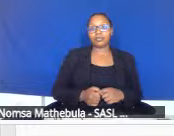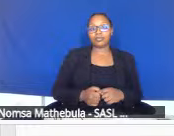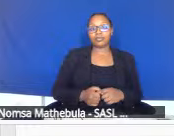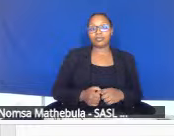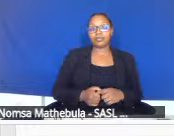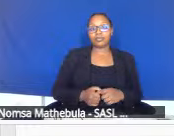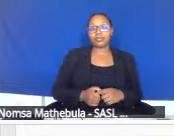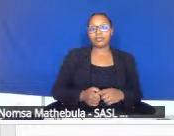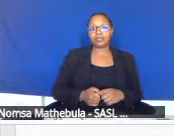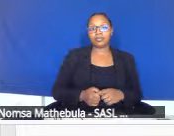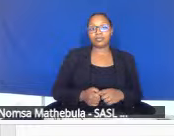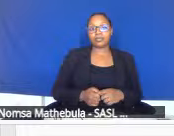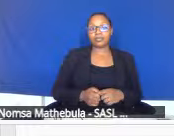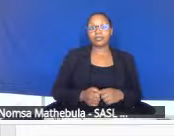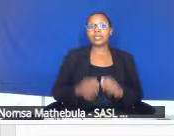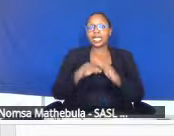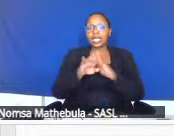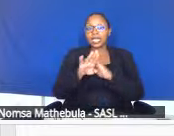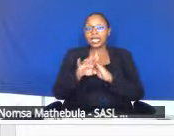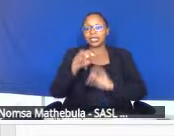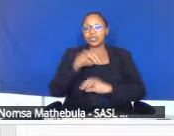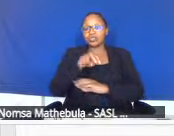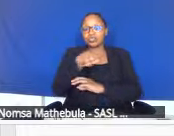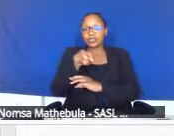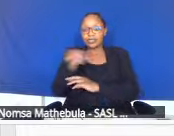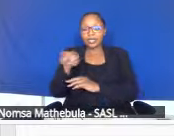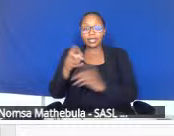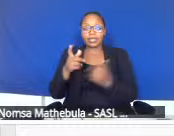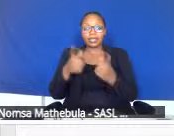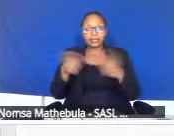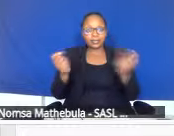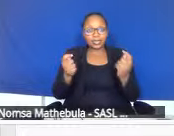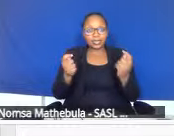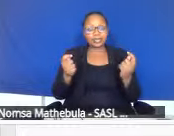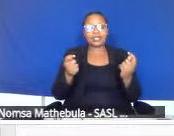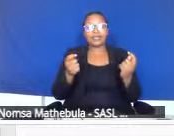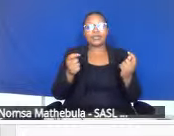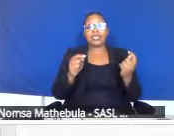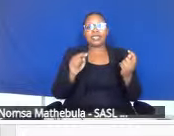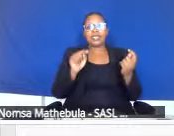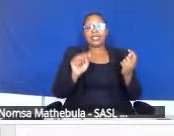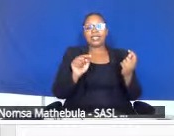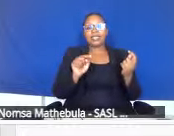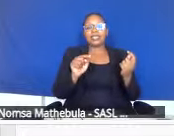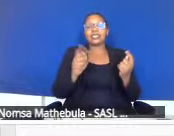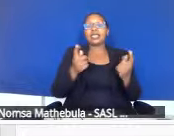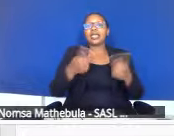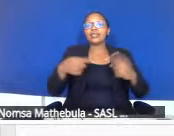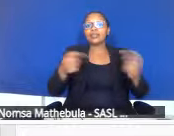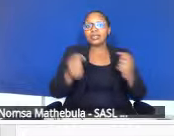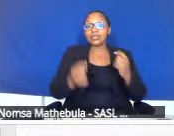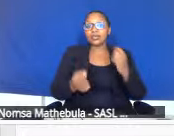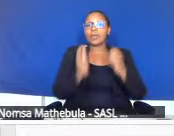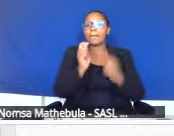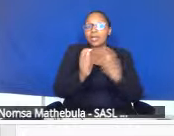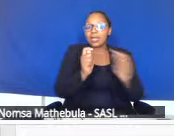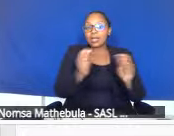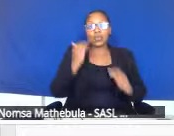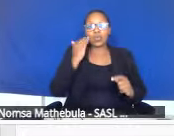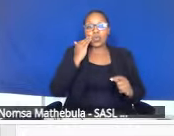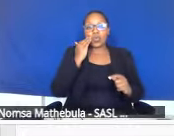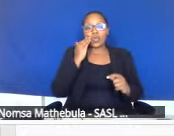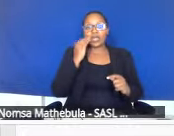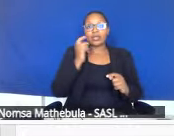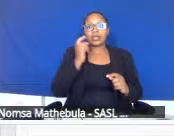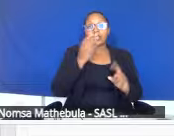Under traveling expenses, expenses incurred and paid by a taxpayer to acquire qualifying goods